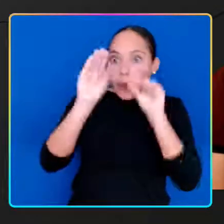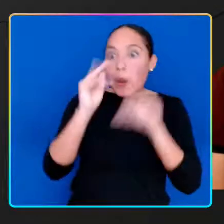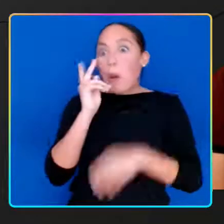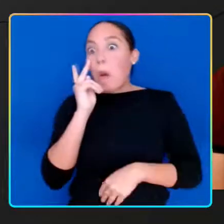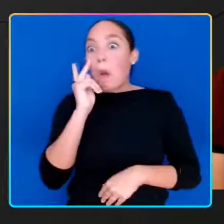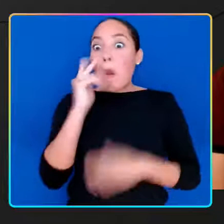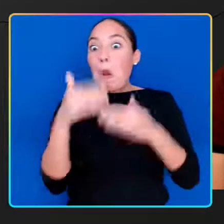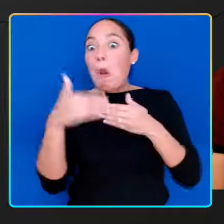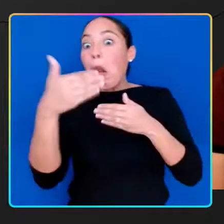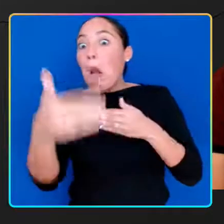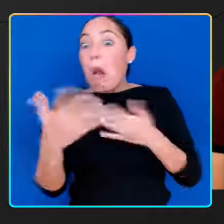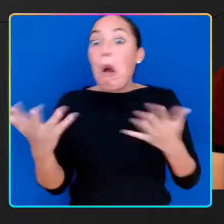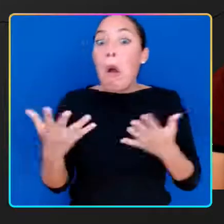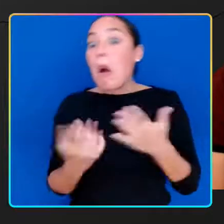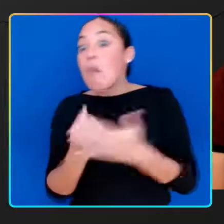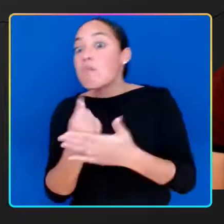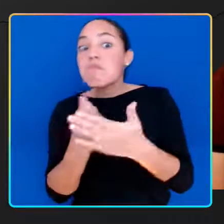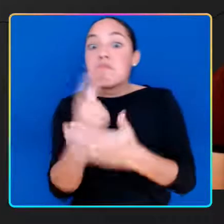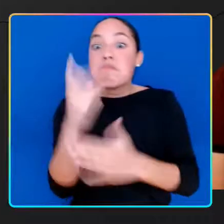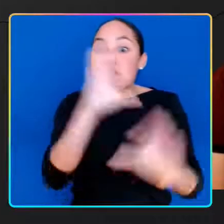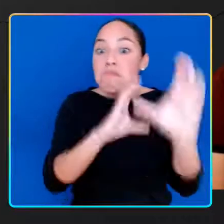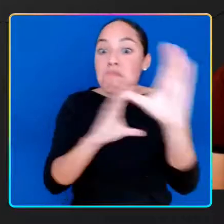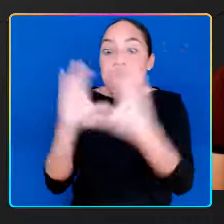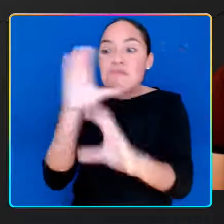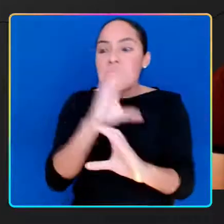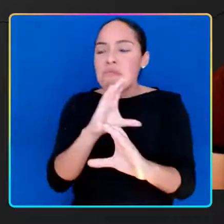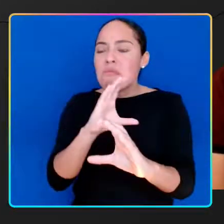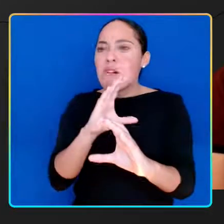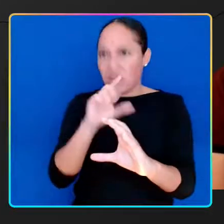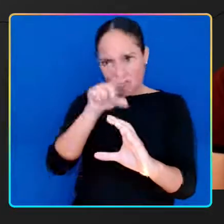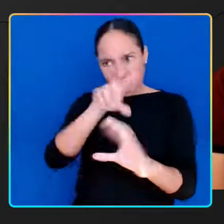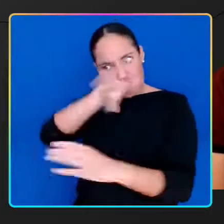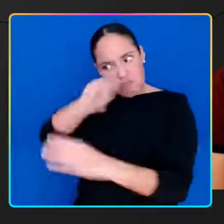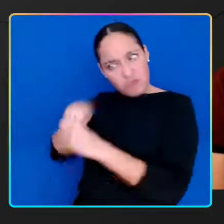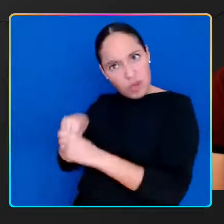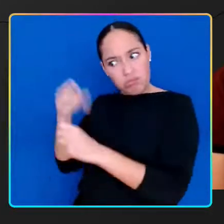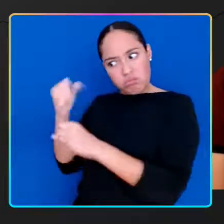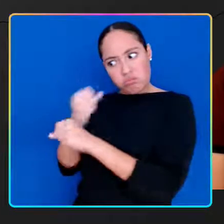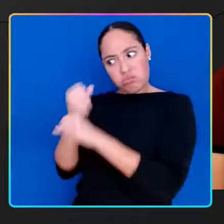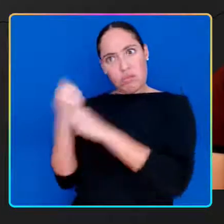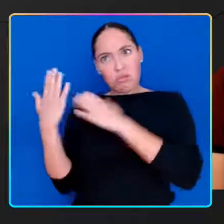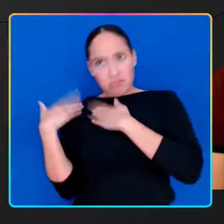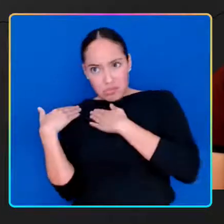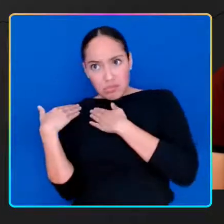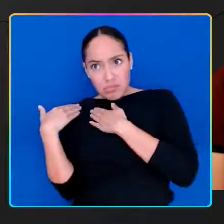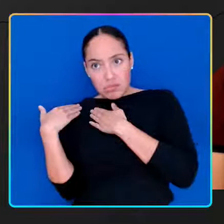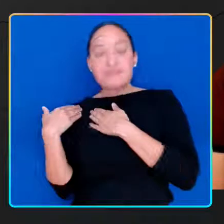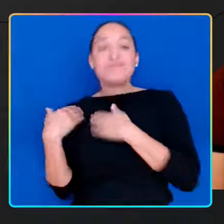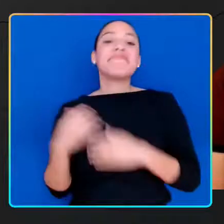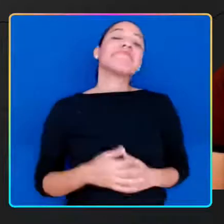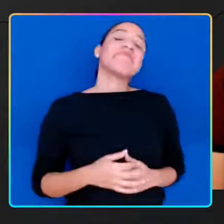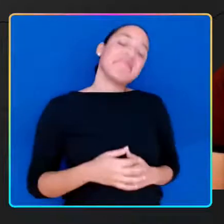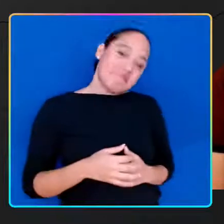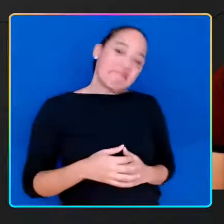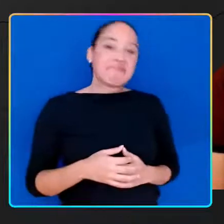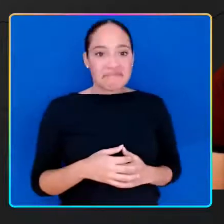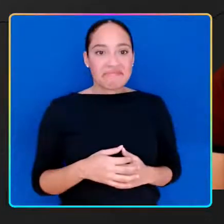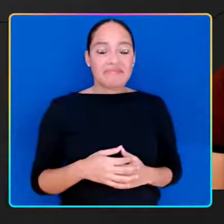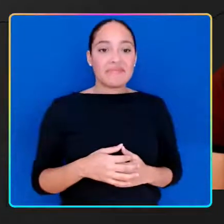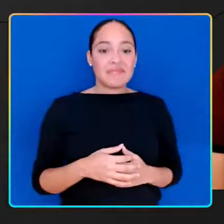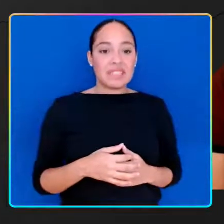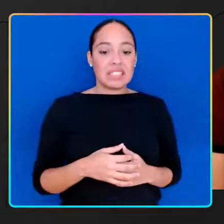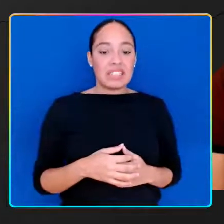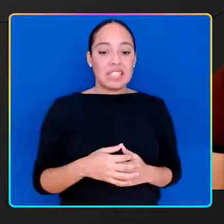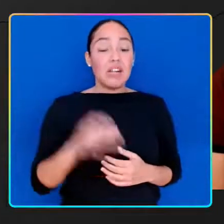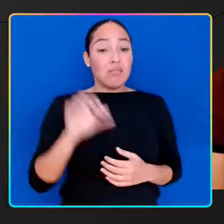separately? It's both. For job, we have community events for Delta Trade Innovation Lab, so we